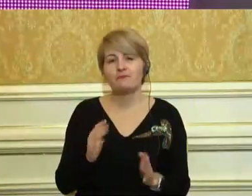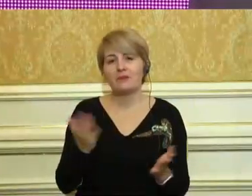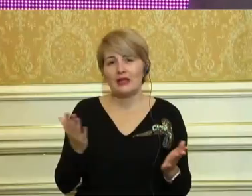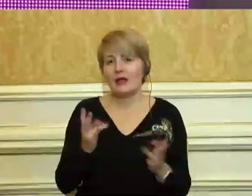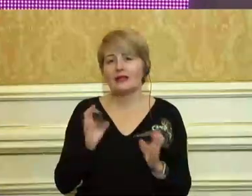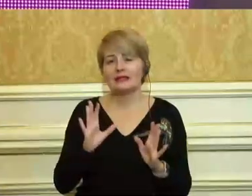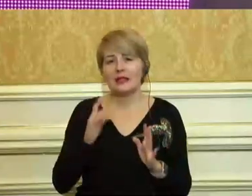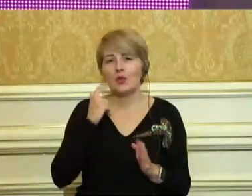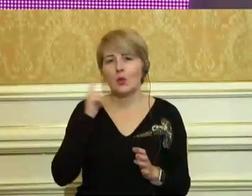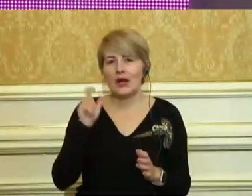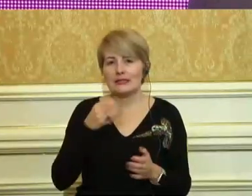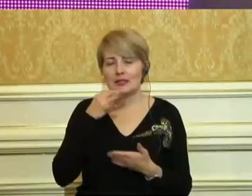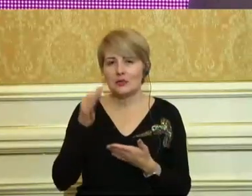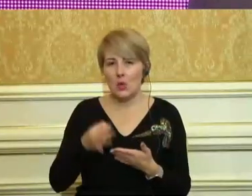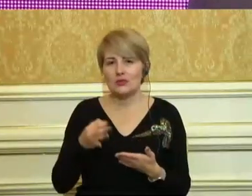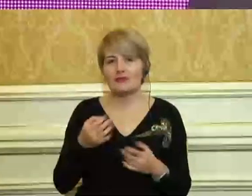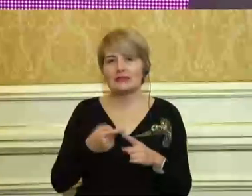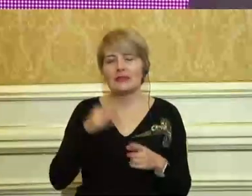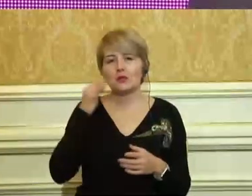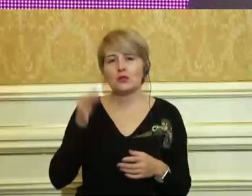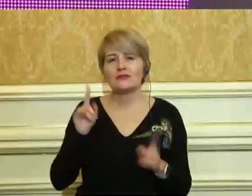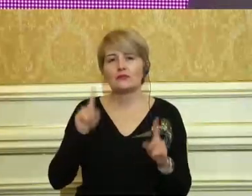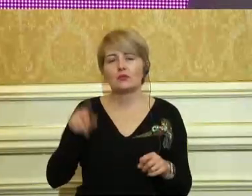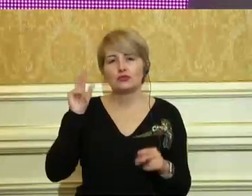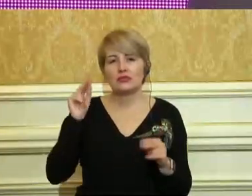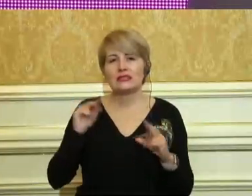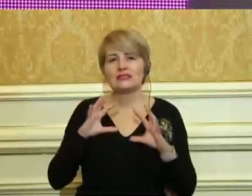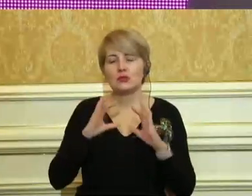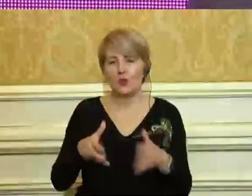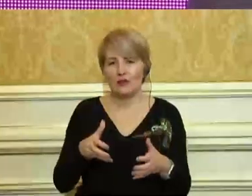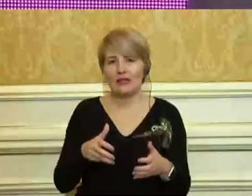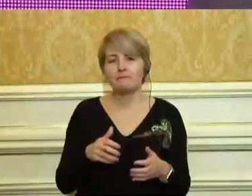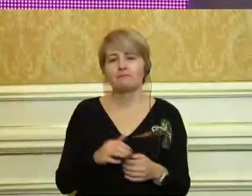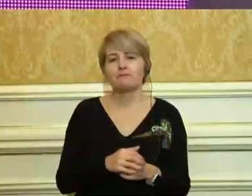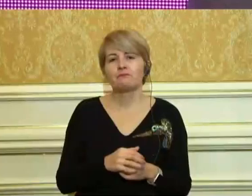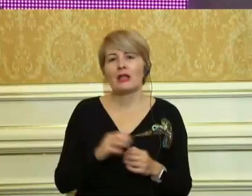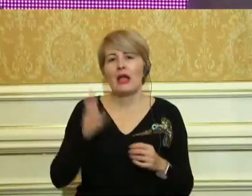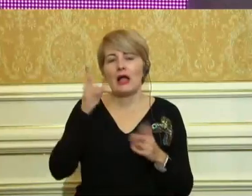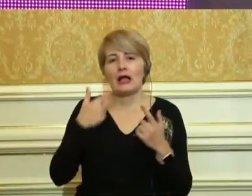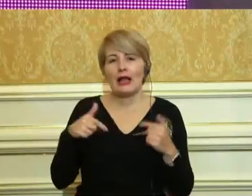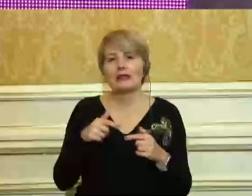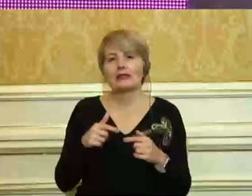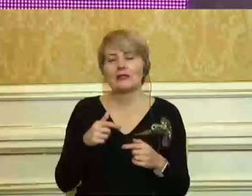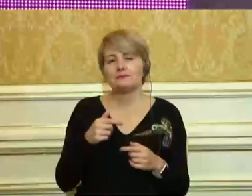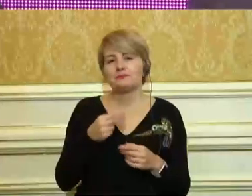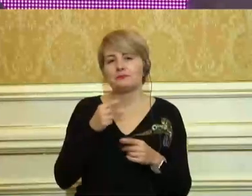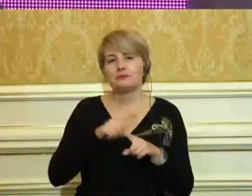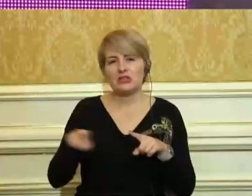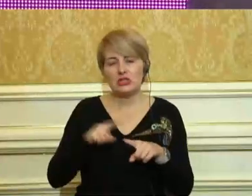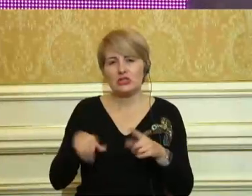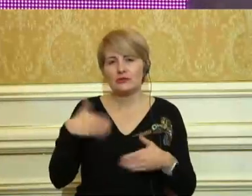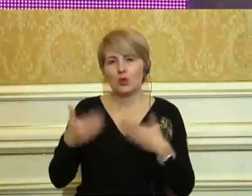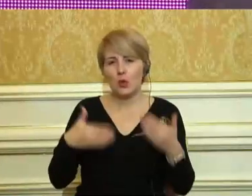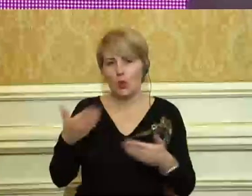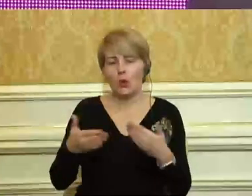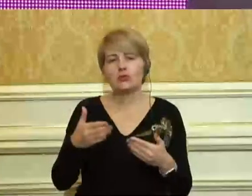very unusual to hear this word. It's not Ukrainian experience. That's also the experience of the